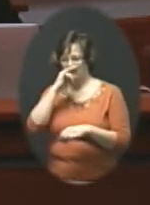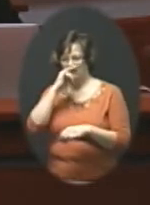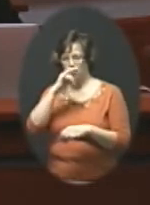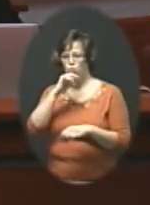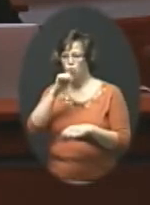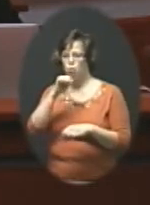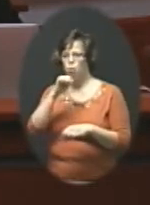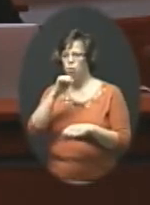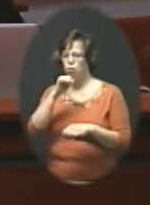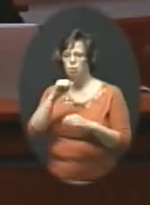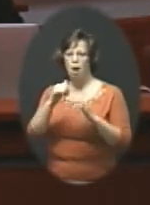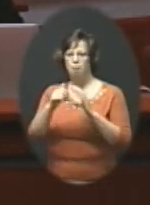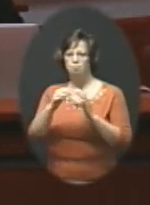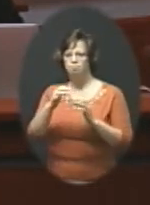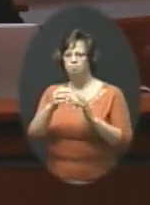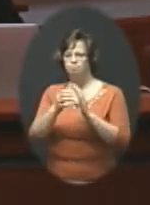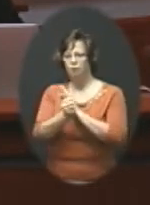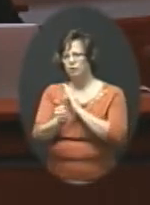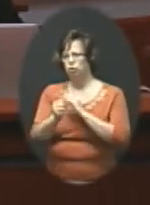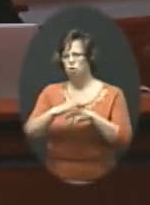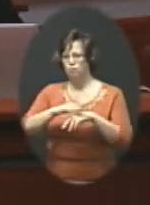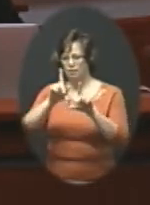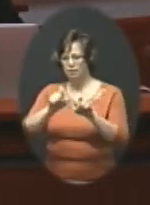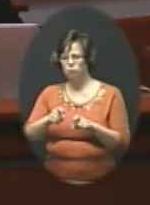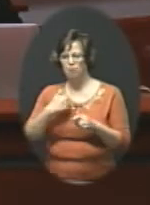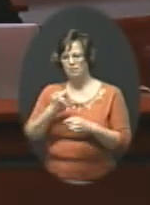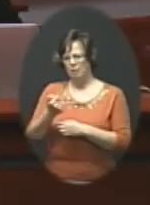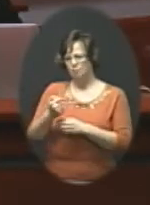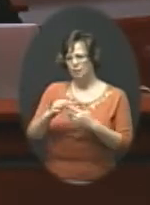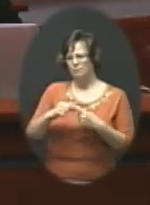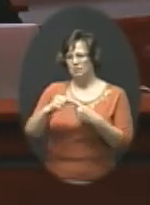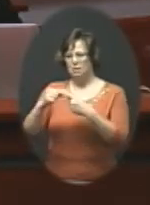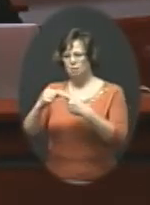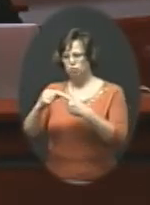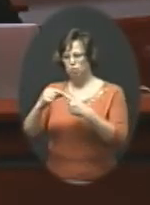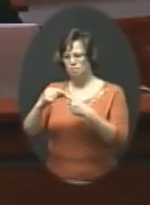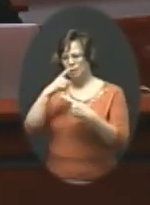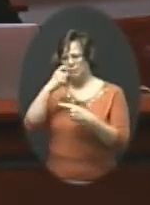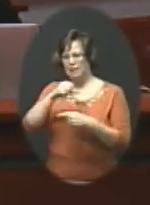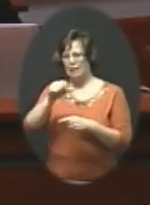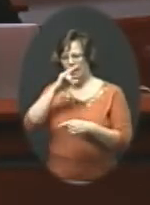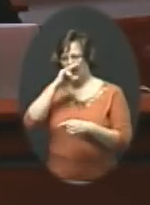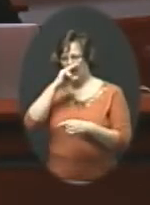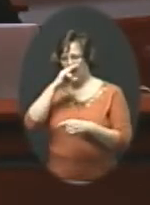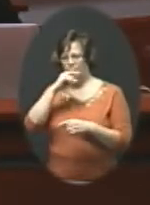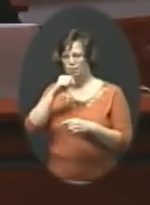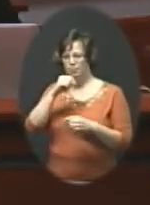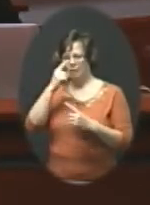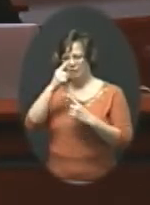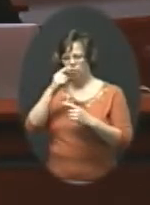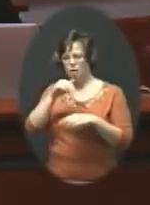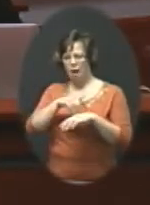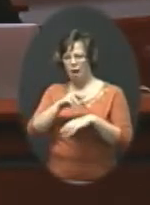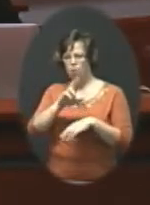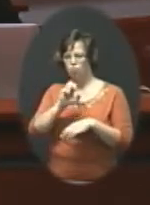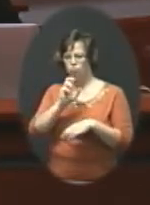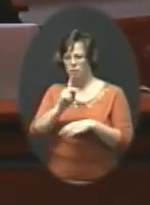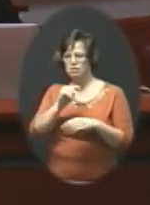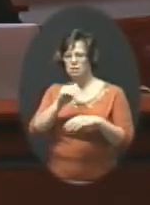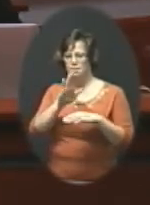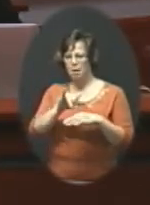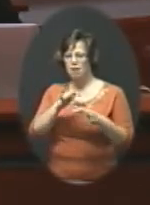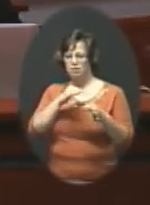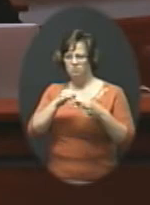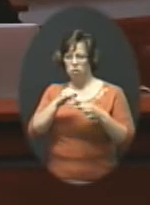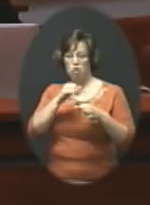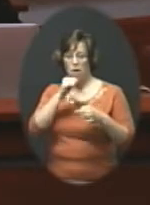proficient on the test, which again, we have a little bit of an exception with, because if any kid is to be considered at risk by a definition, those not